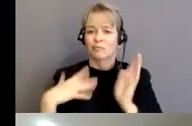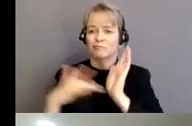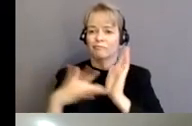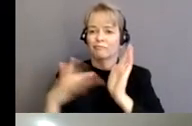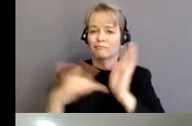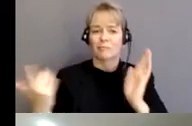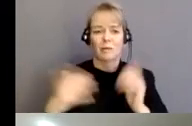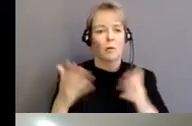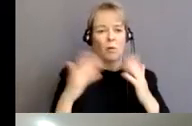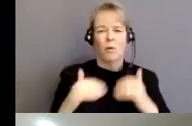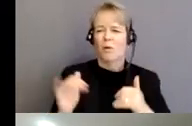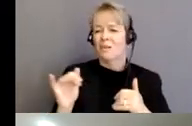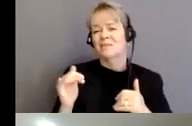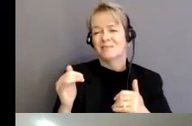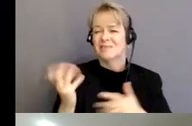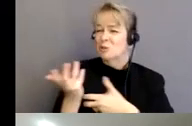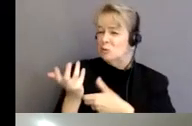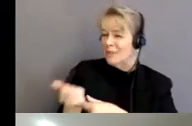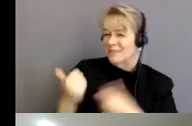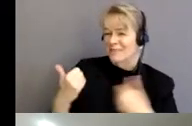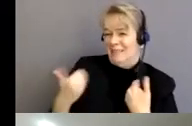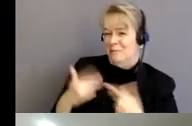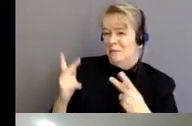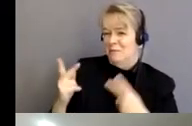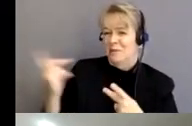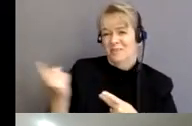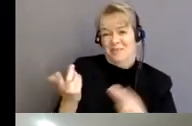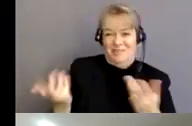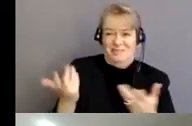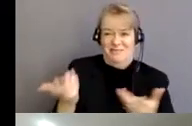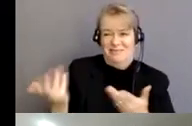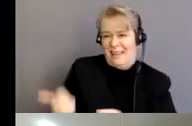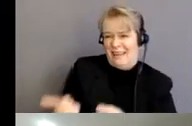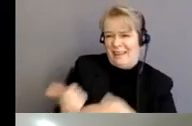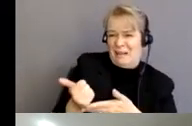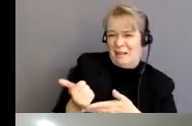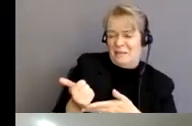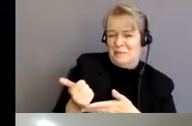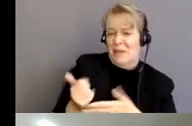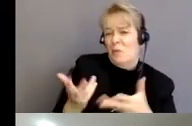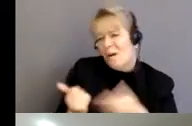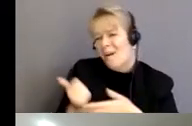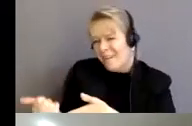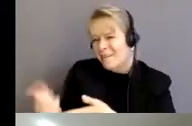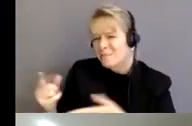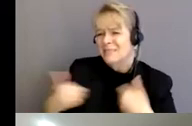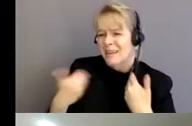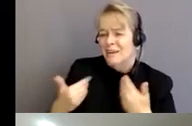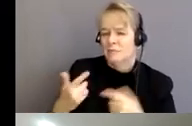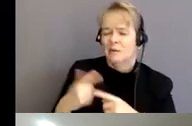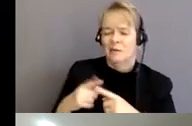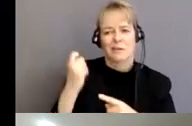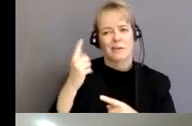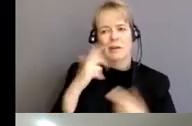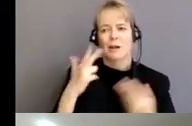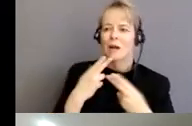There's trust in that younger generation to desire to help out, but that sometimes they're more trusting. But